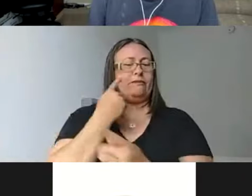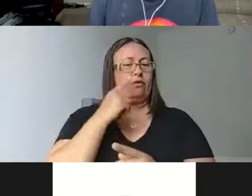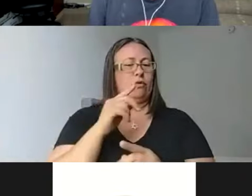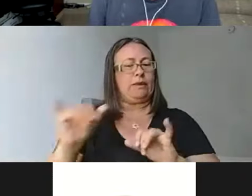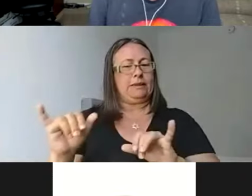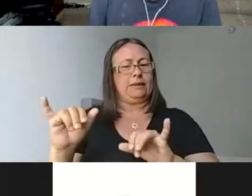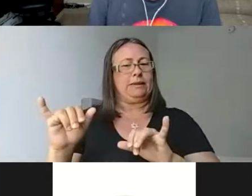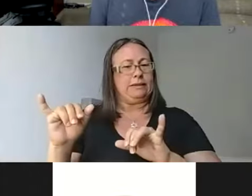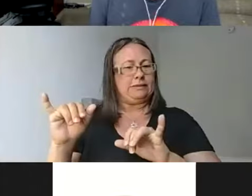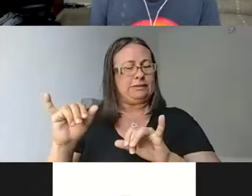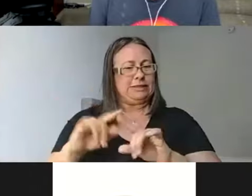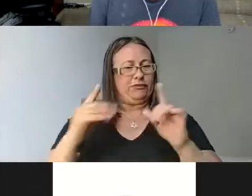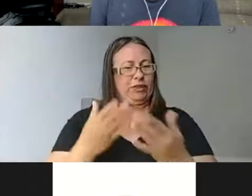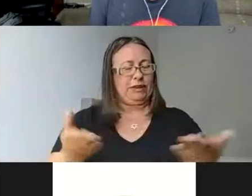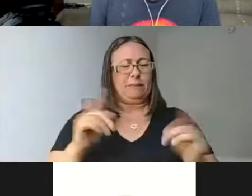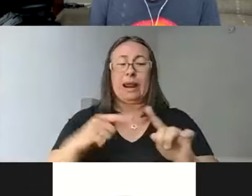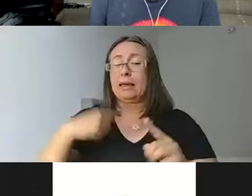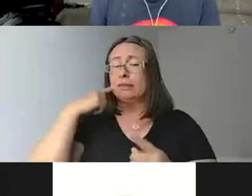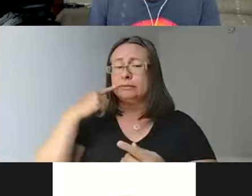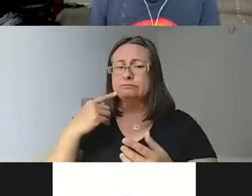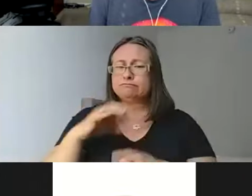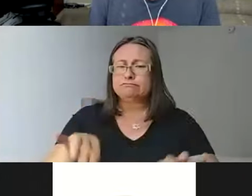And, you know, I think there's something to be learned from that too. You know,